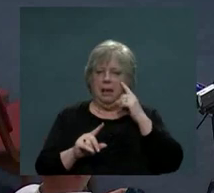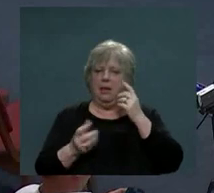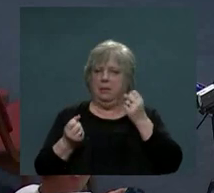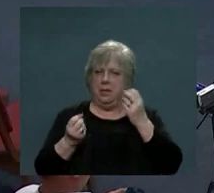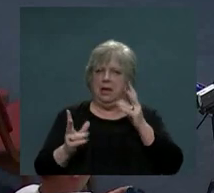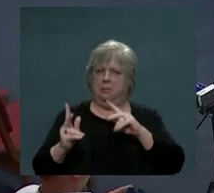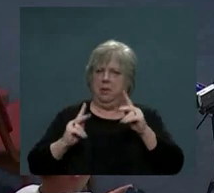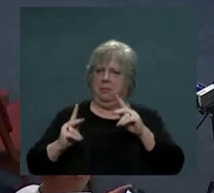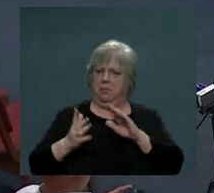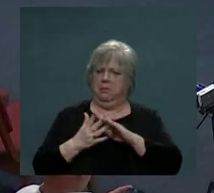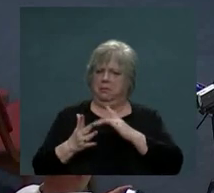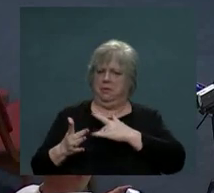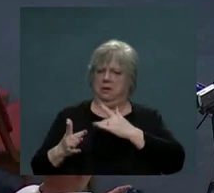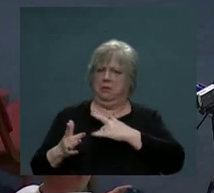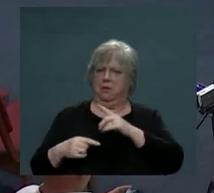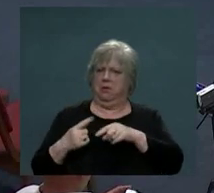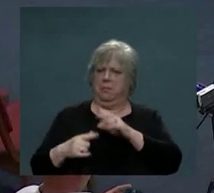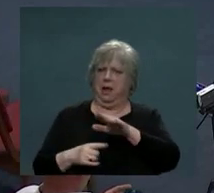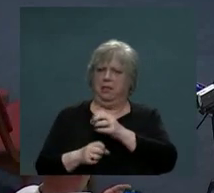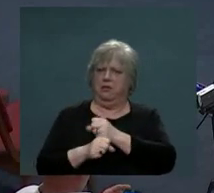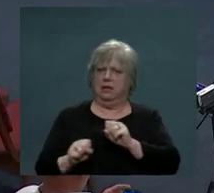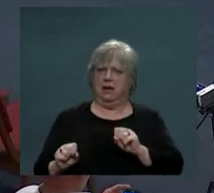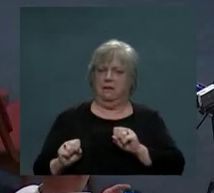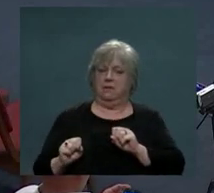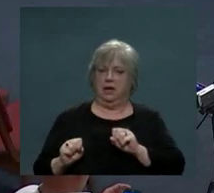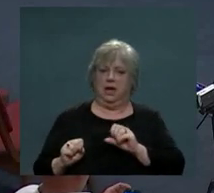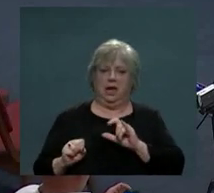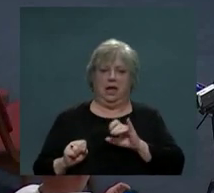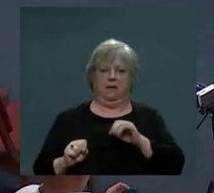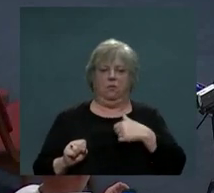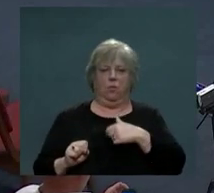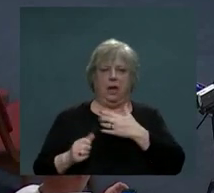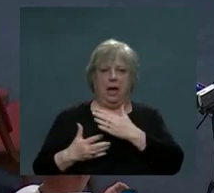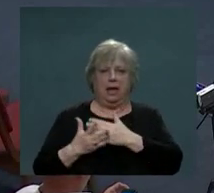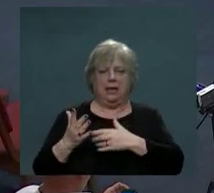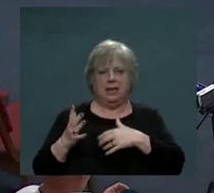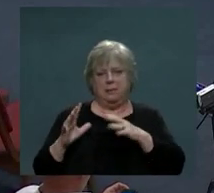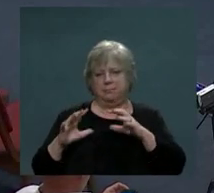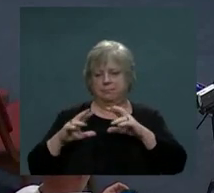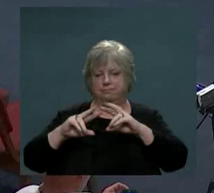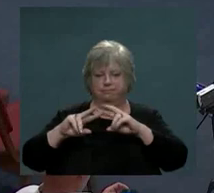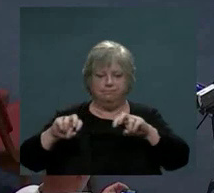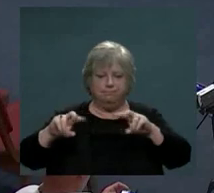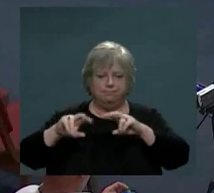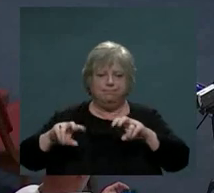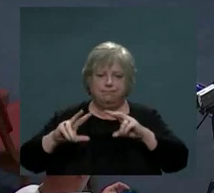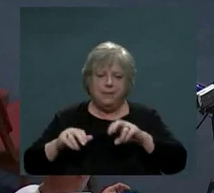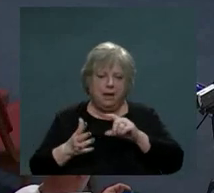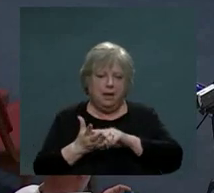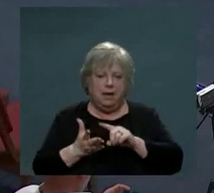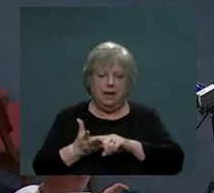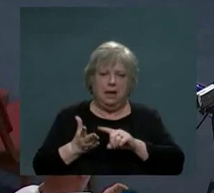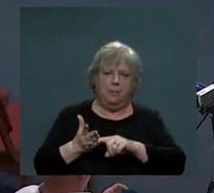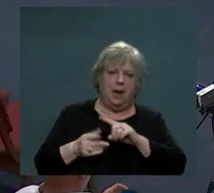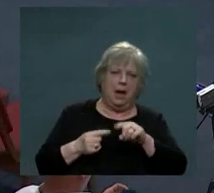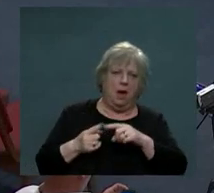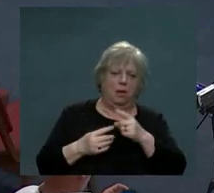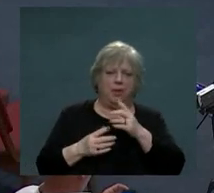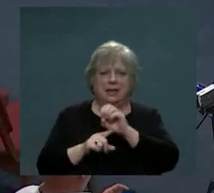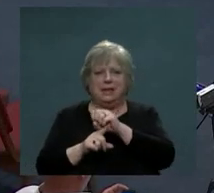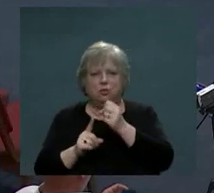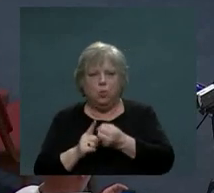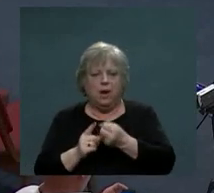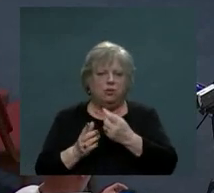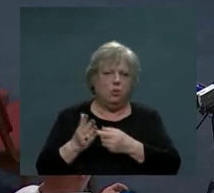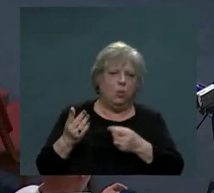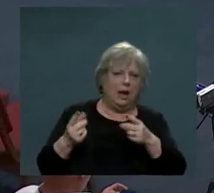are concerned about their safety. And if we had some breakdown as to maybe what the situations were, it might